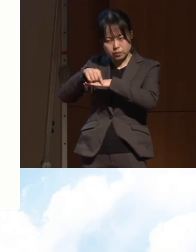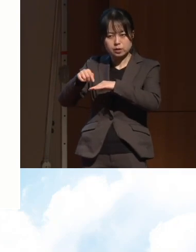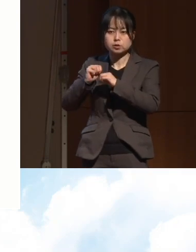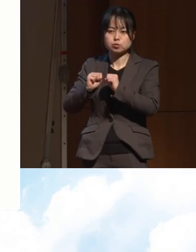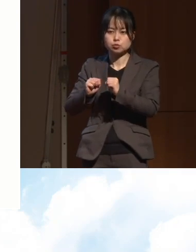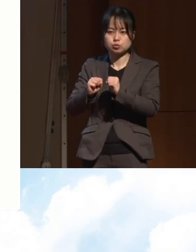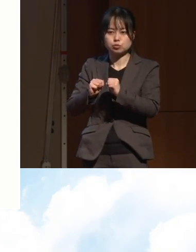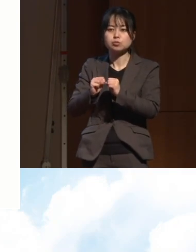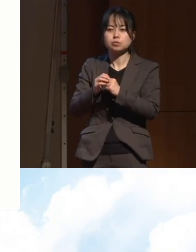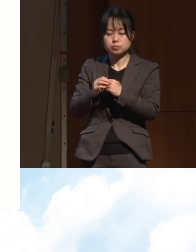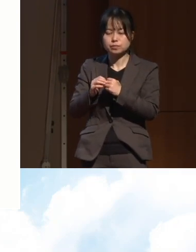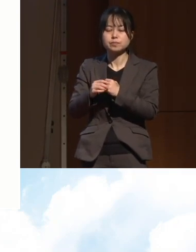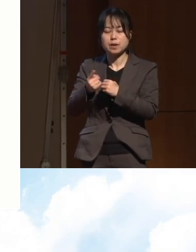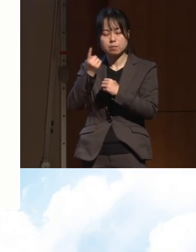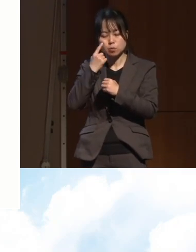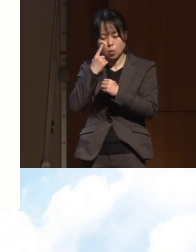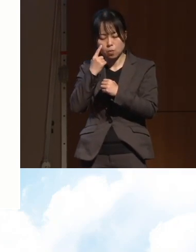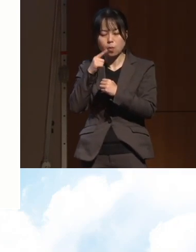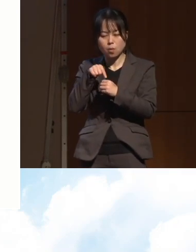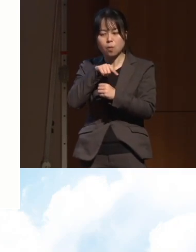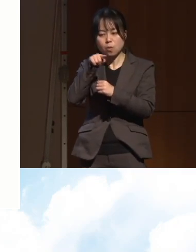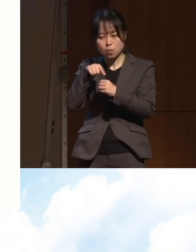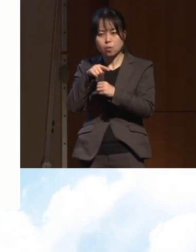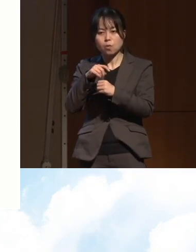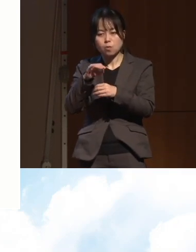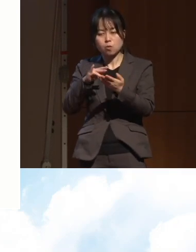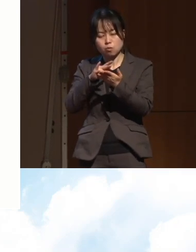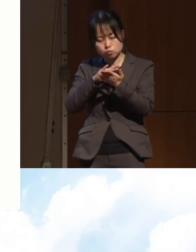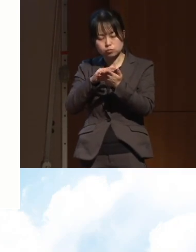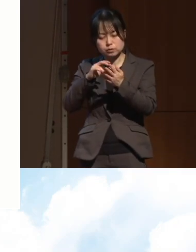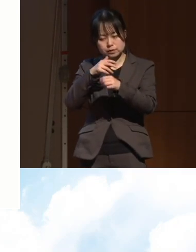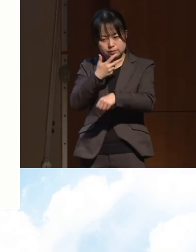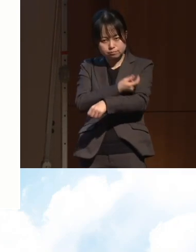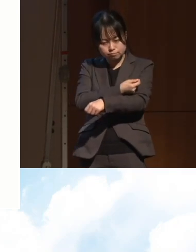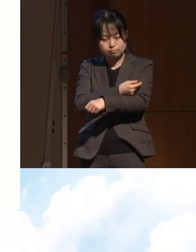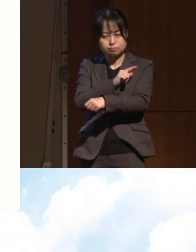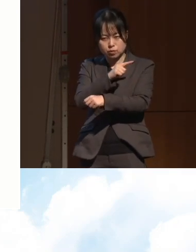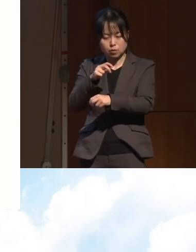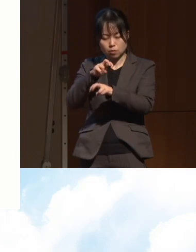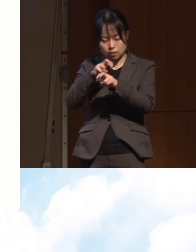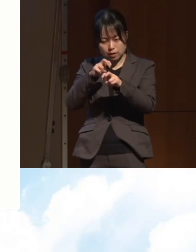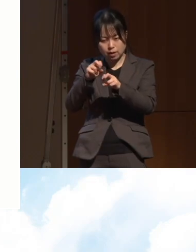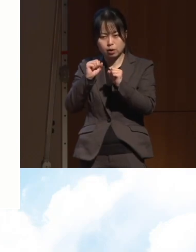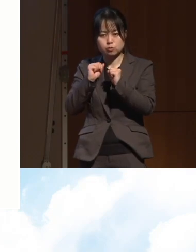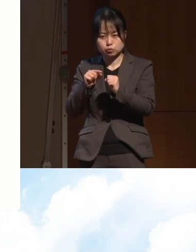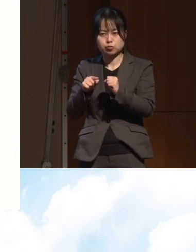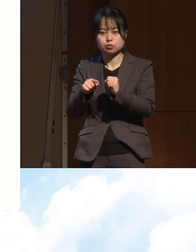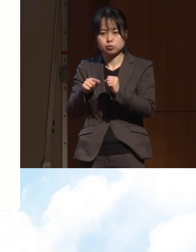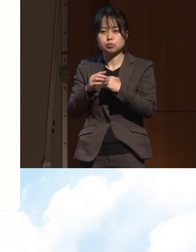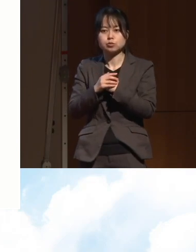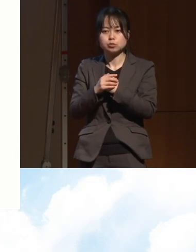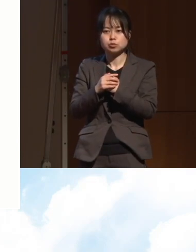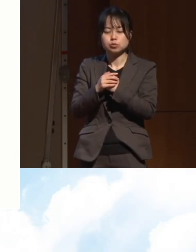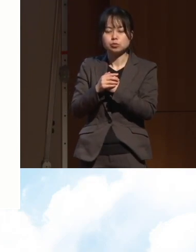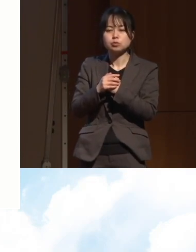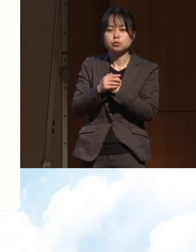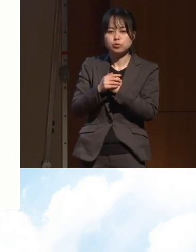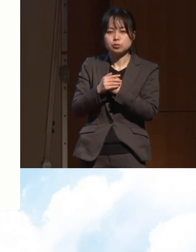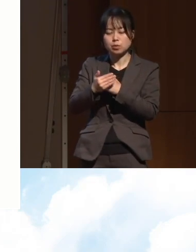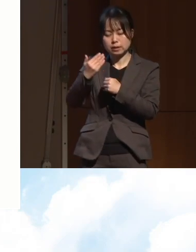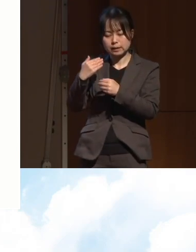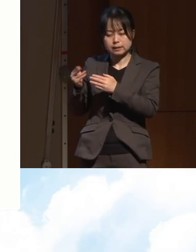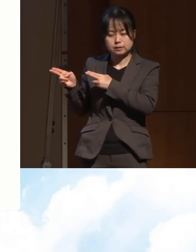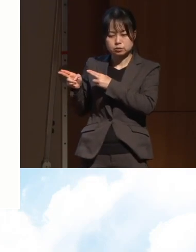prototype vaccines to gain valuable information for regulators will take years. It is a